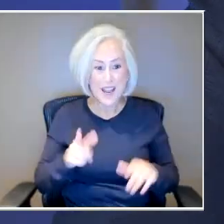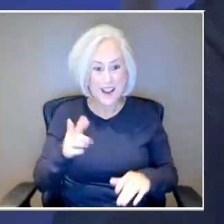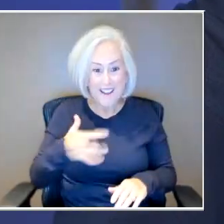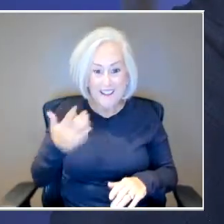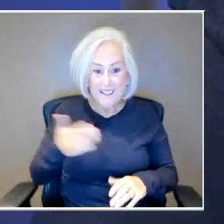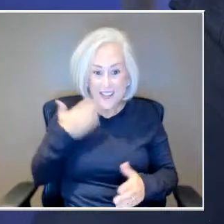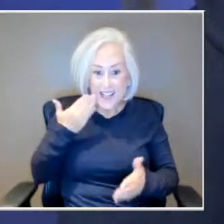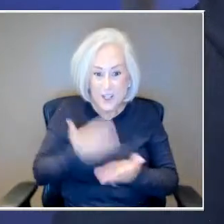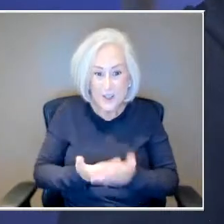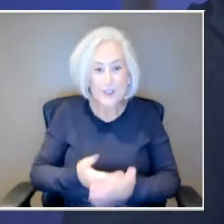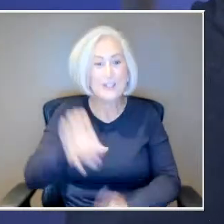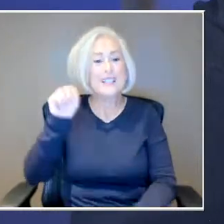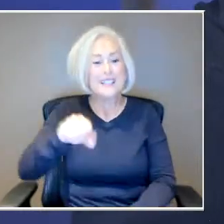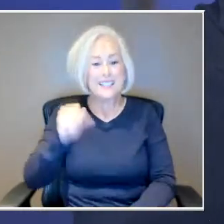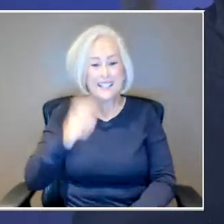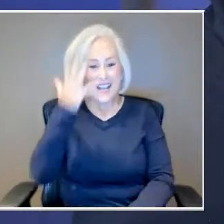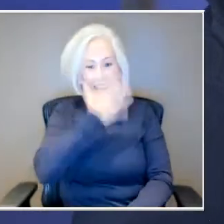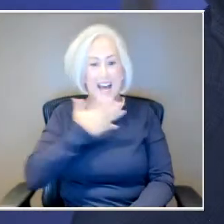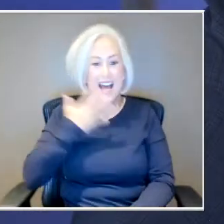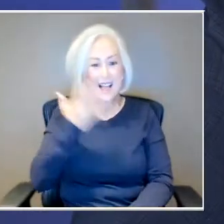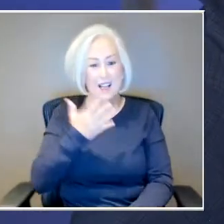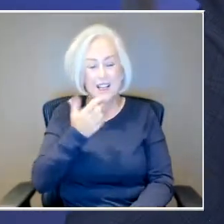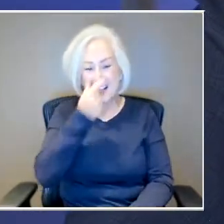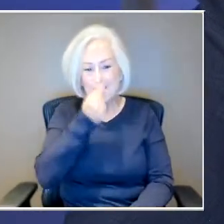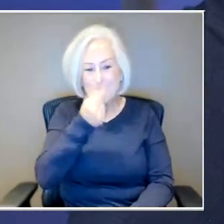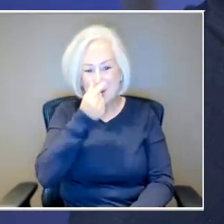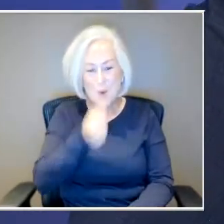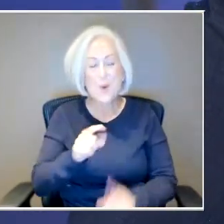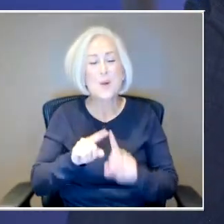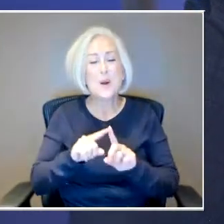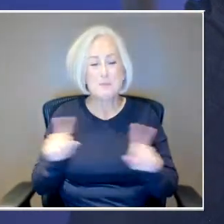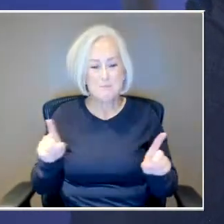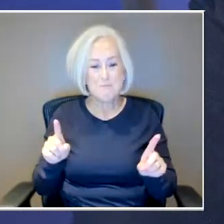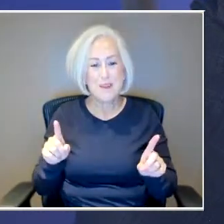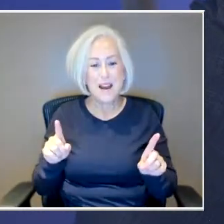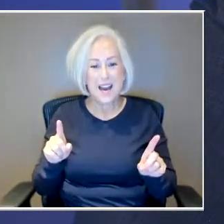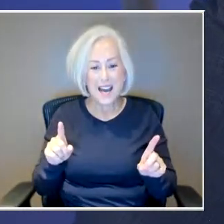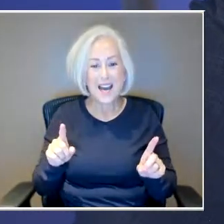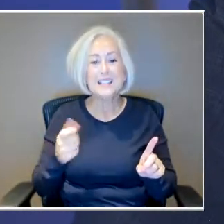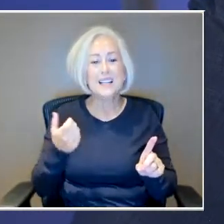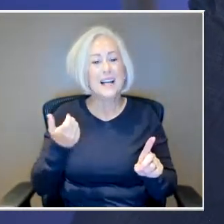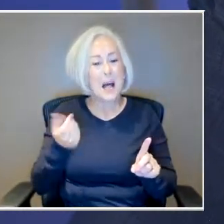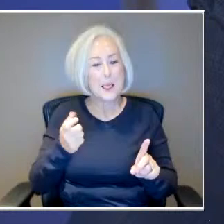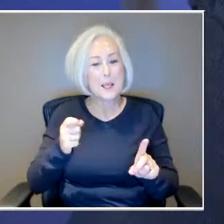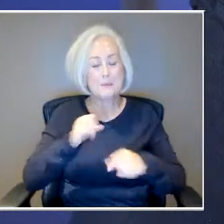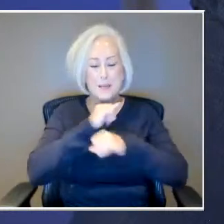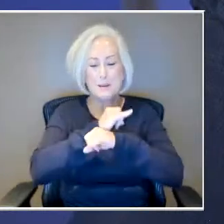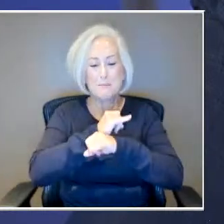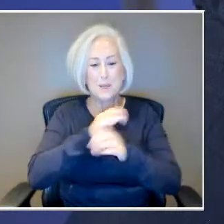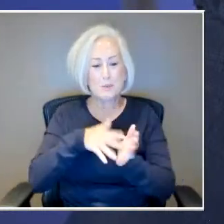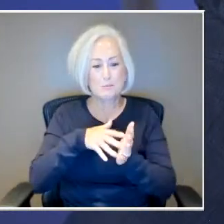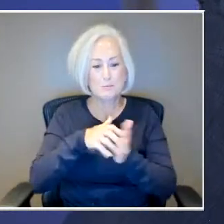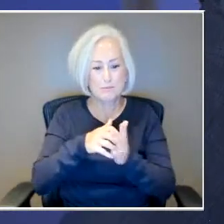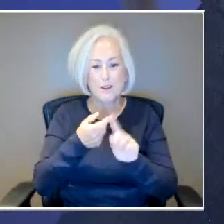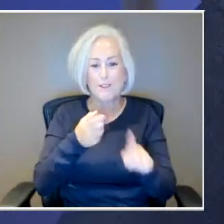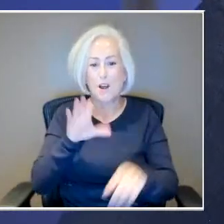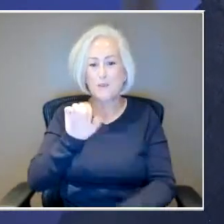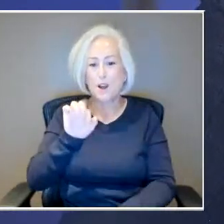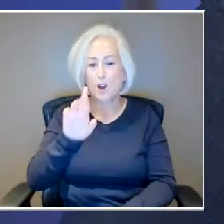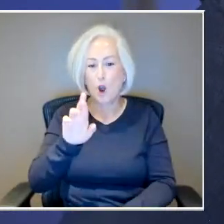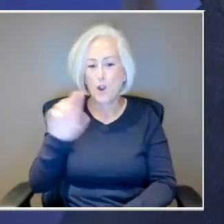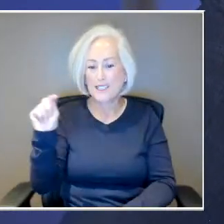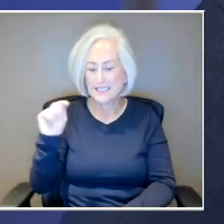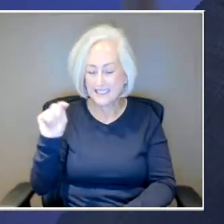feel good. I have a little cold, but I'm still a little immunocompromised, but from the CAR T, but feeling